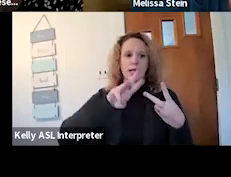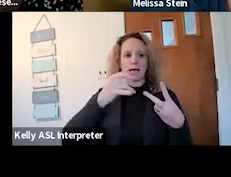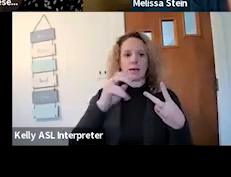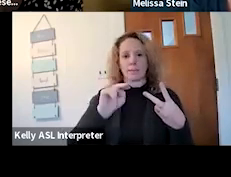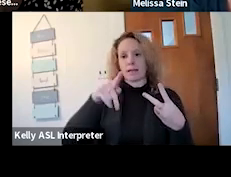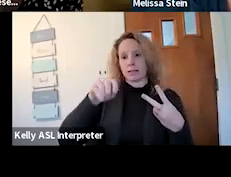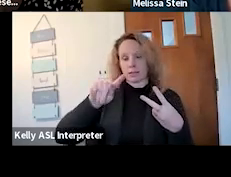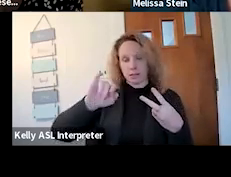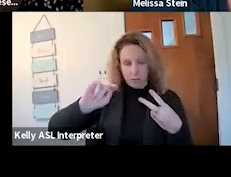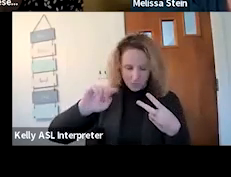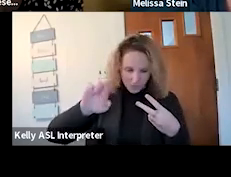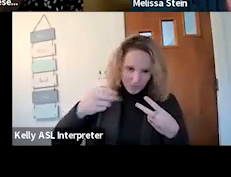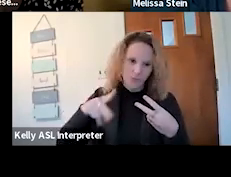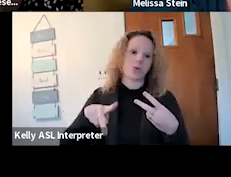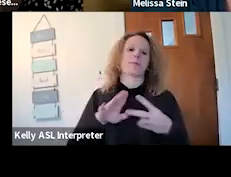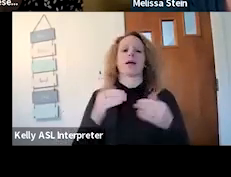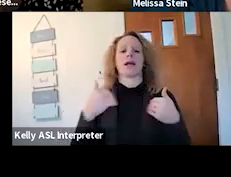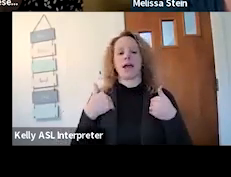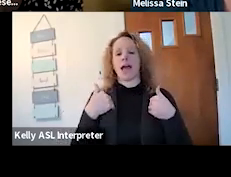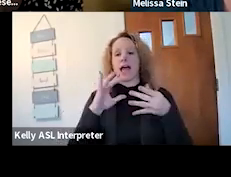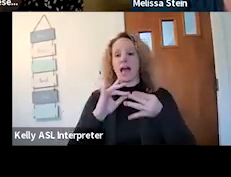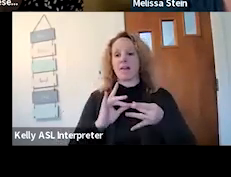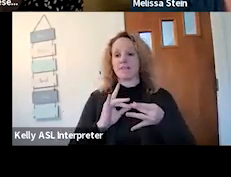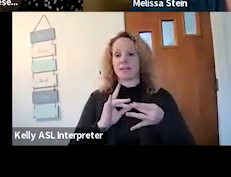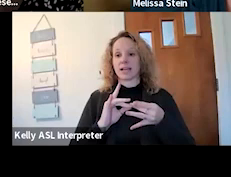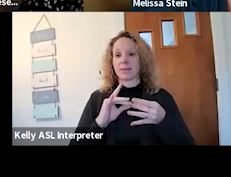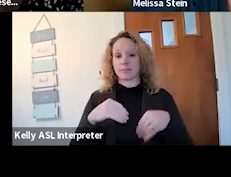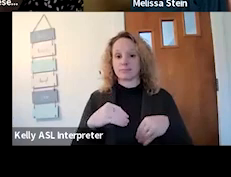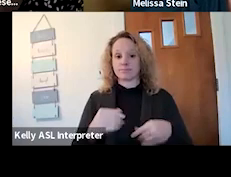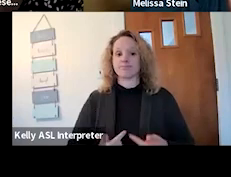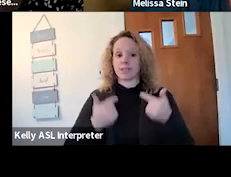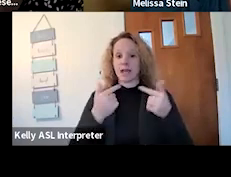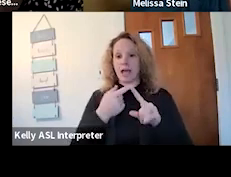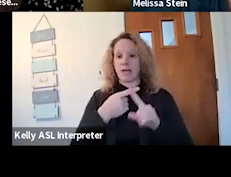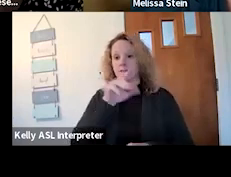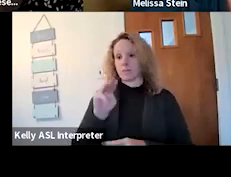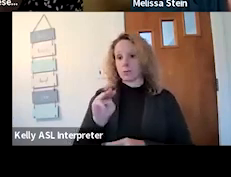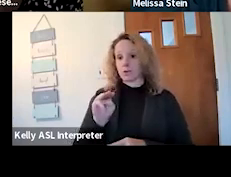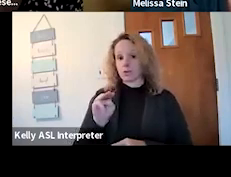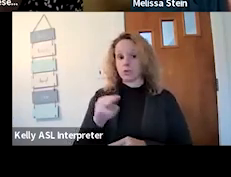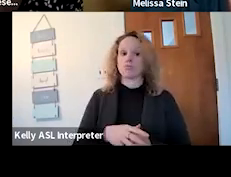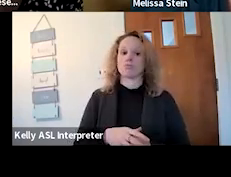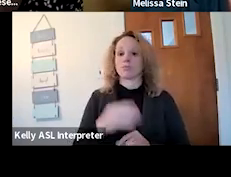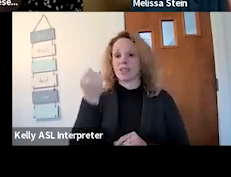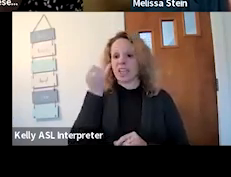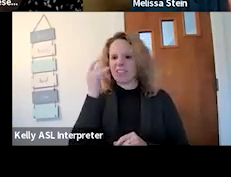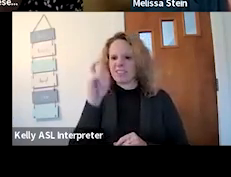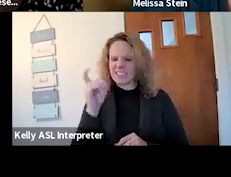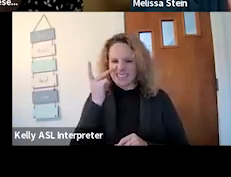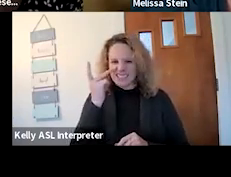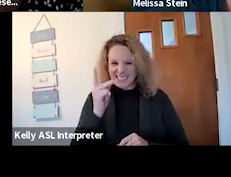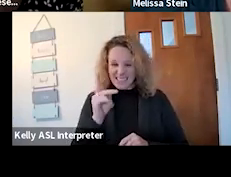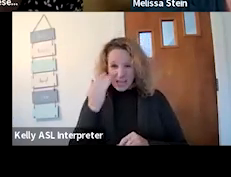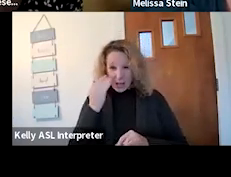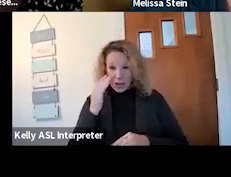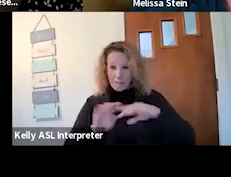Thorpe. We also have live transcription from Zoom available. In order to see that, click Live